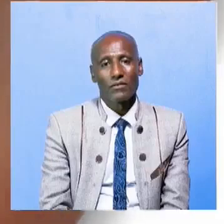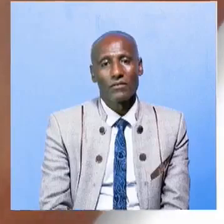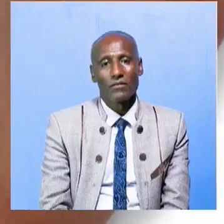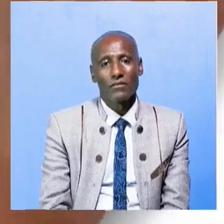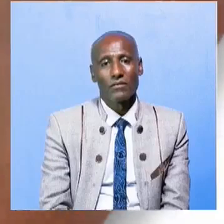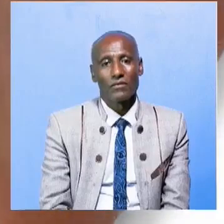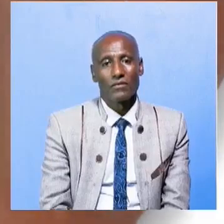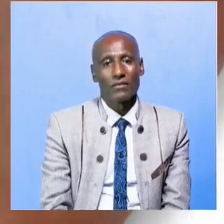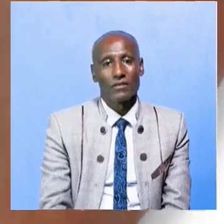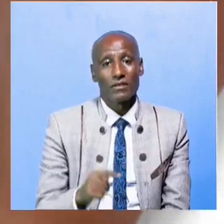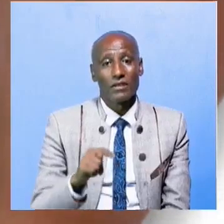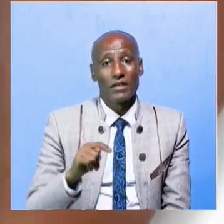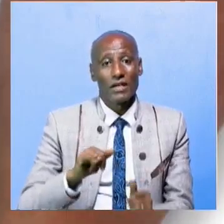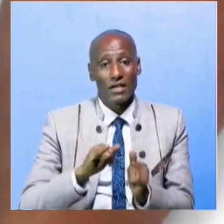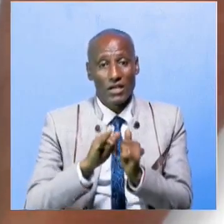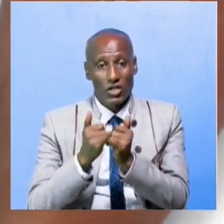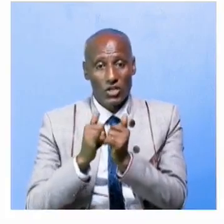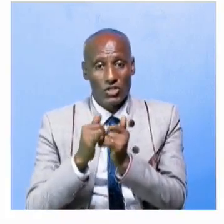the gym.